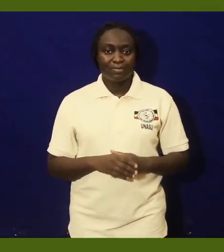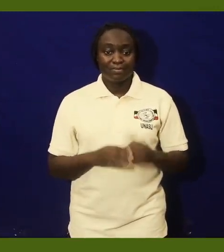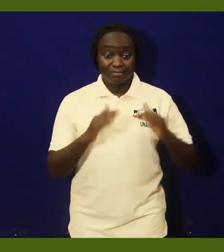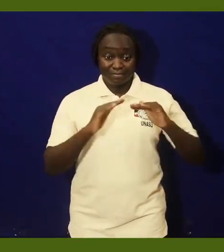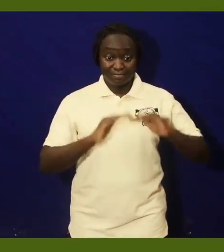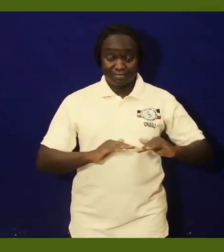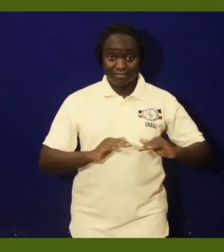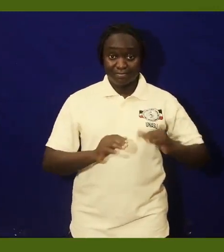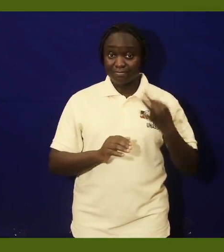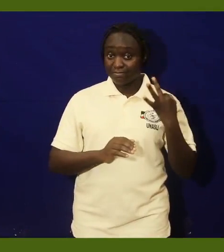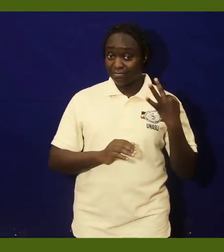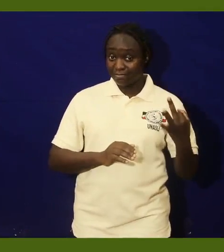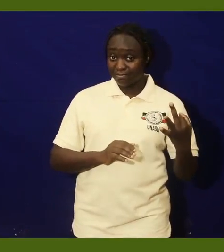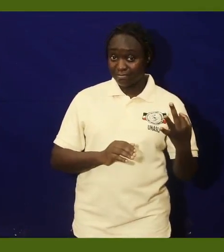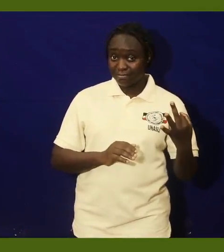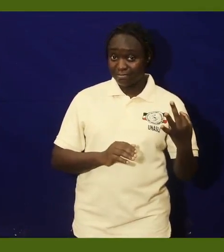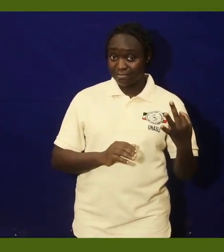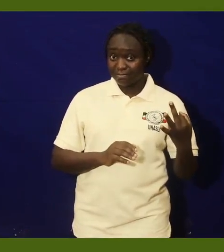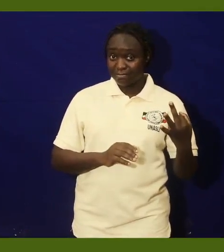Question 3.